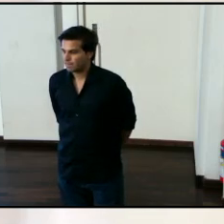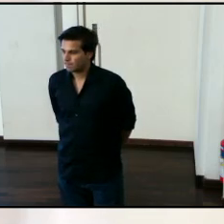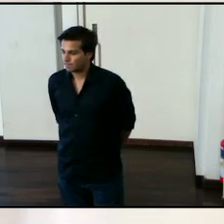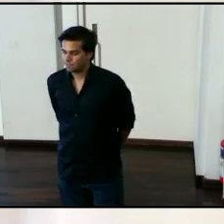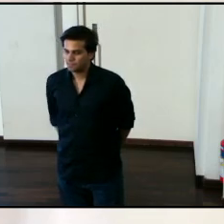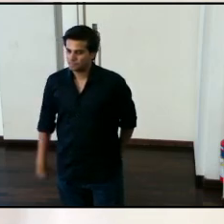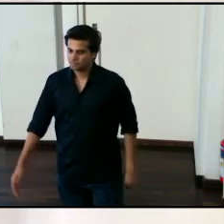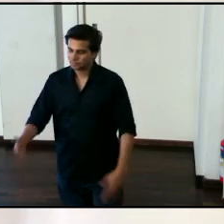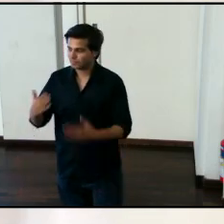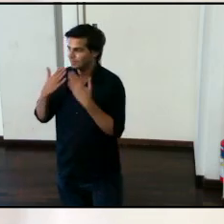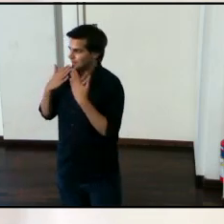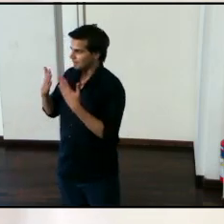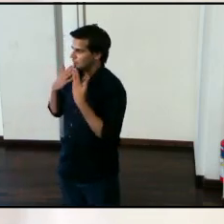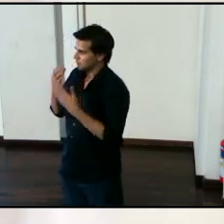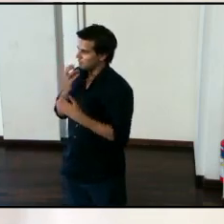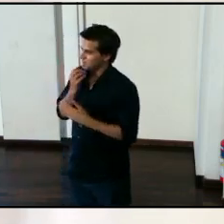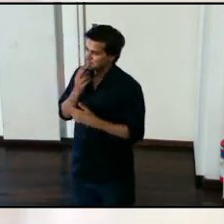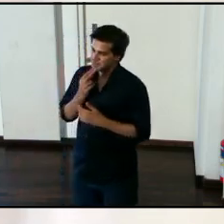Thank you so much, Brian.